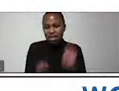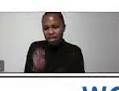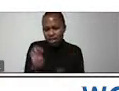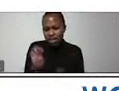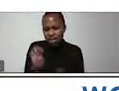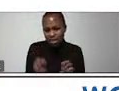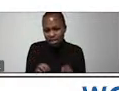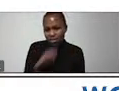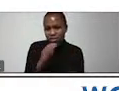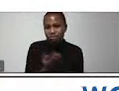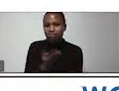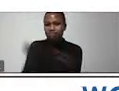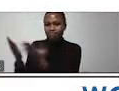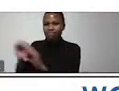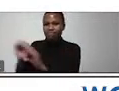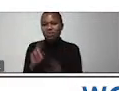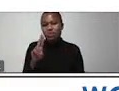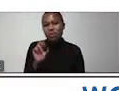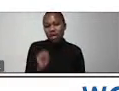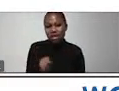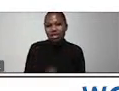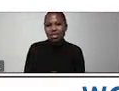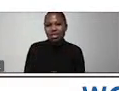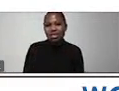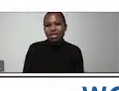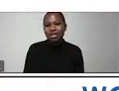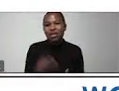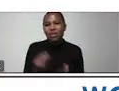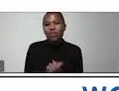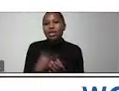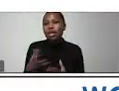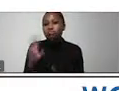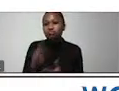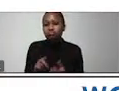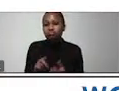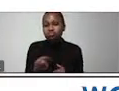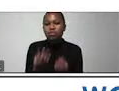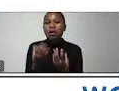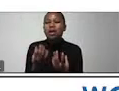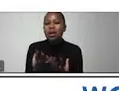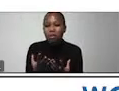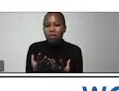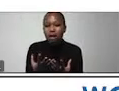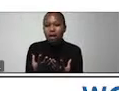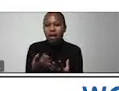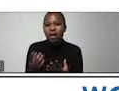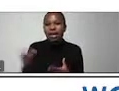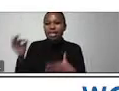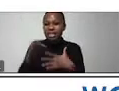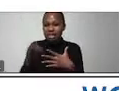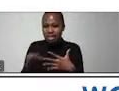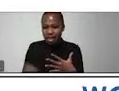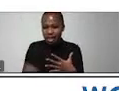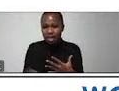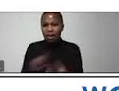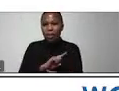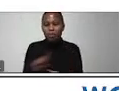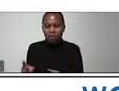actually to the US. You know, without actually reading those numbers actually in detail, but the bottom line in here is that